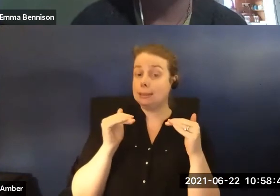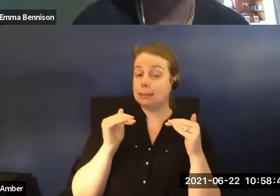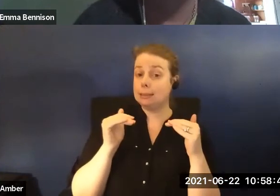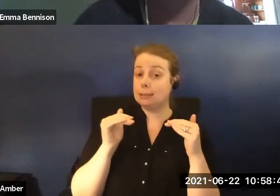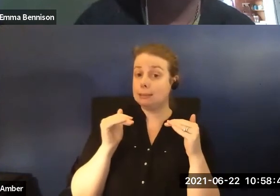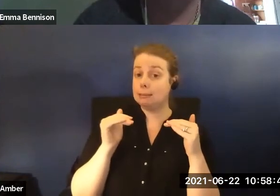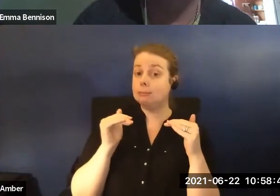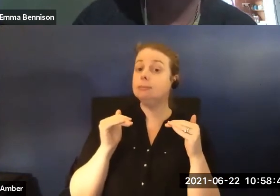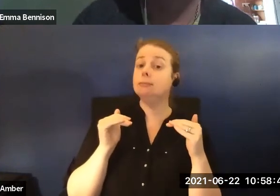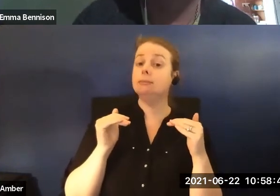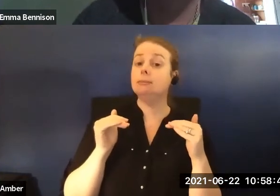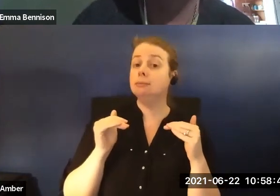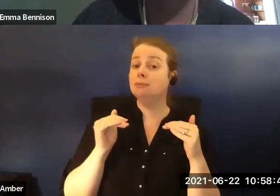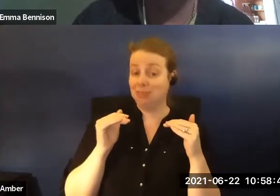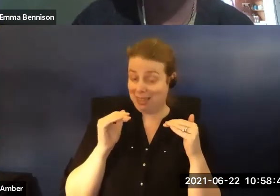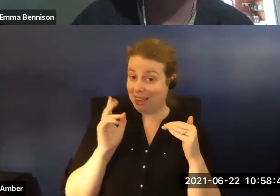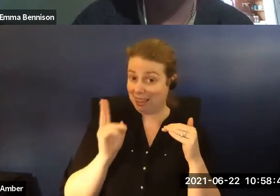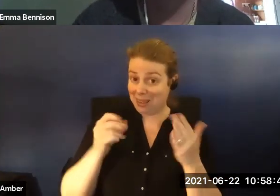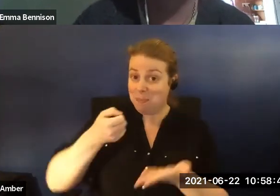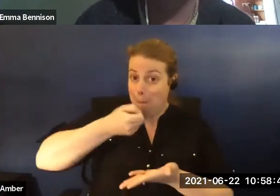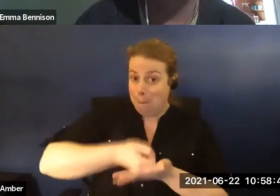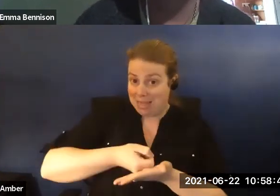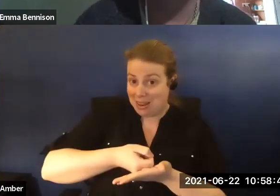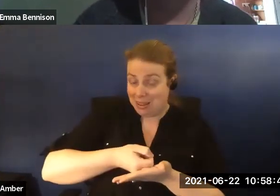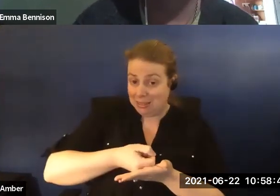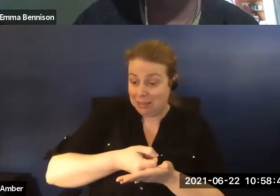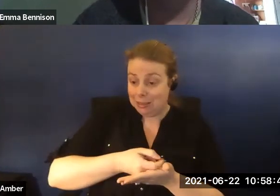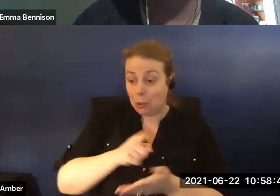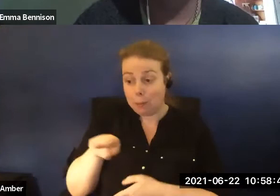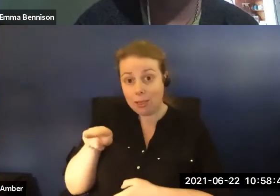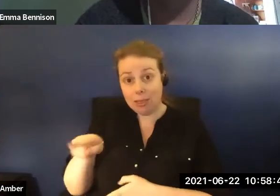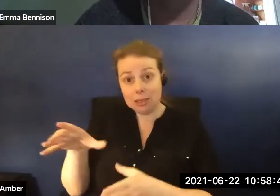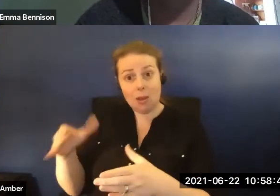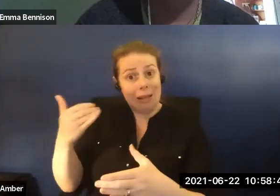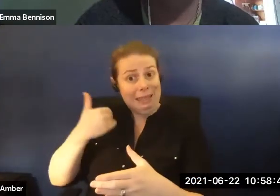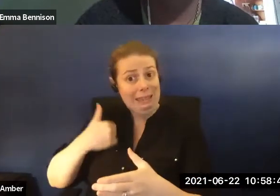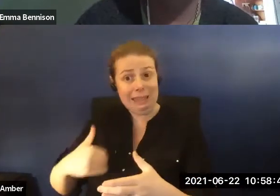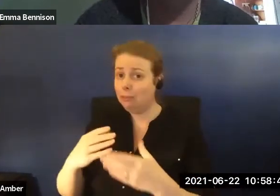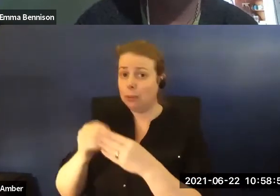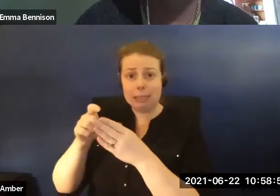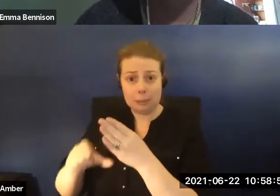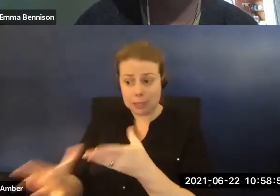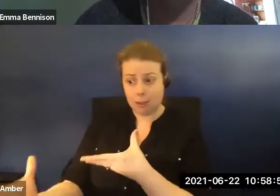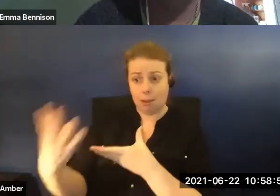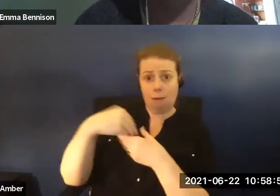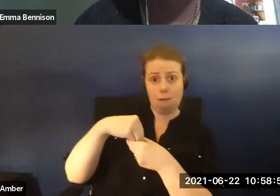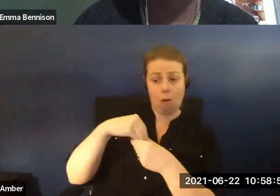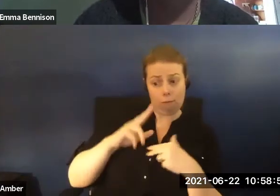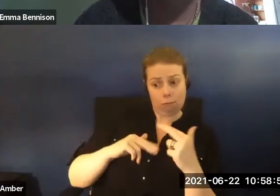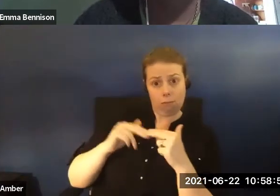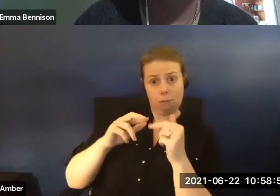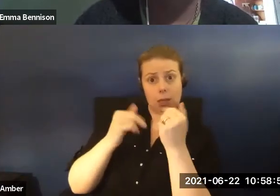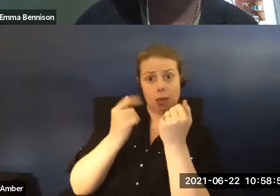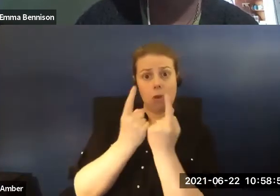just the baseline. But getting the people who live with disabilities involved in developing our products and getting that information